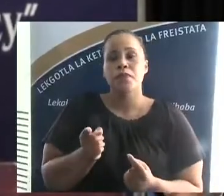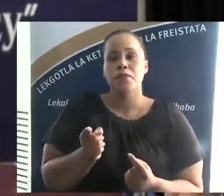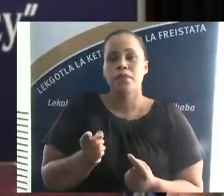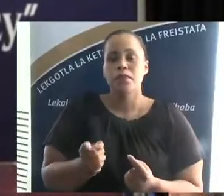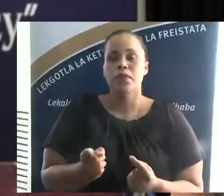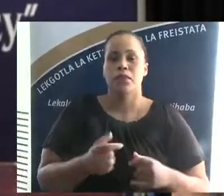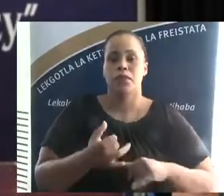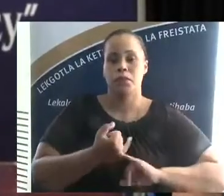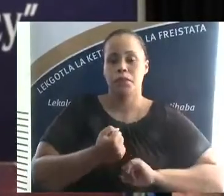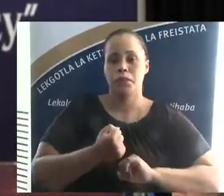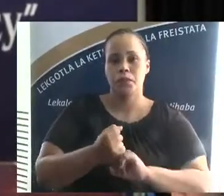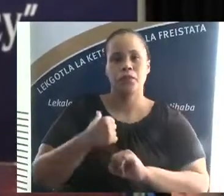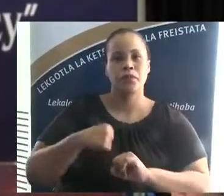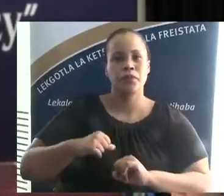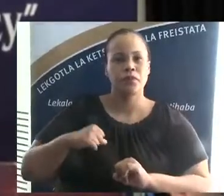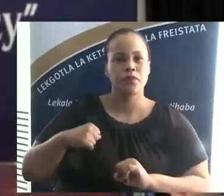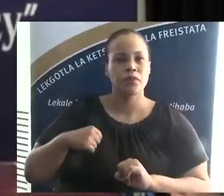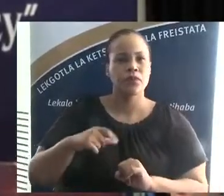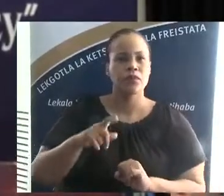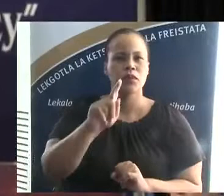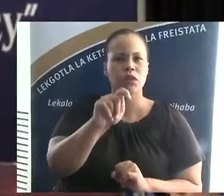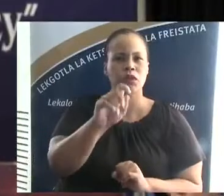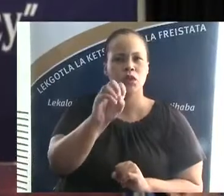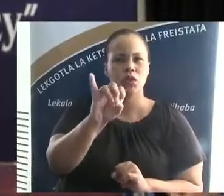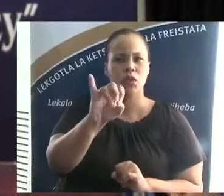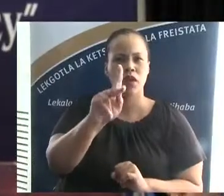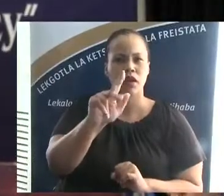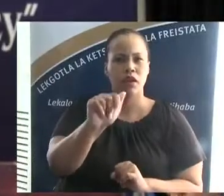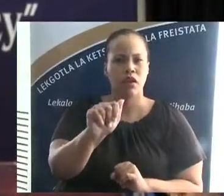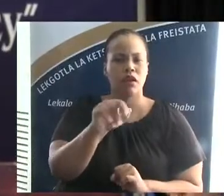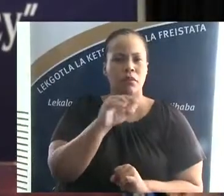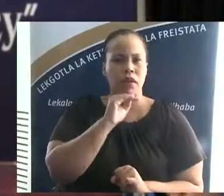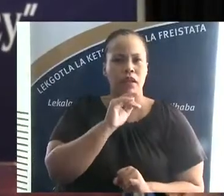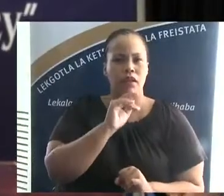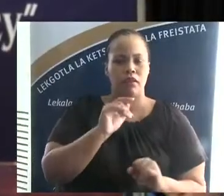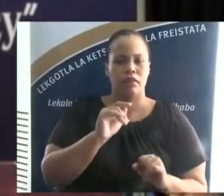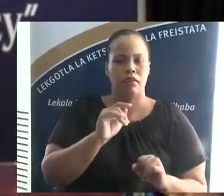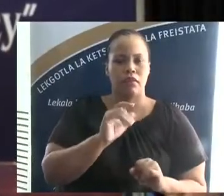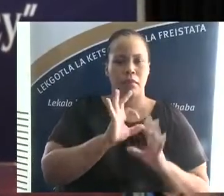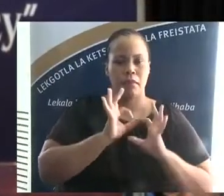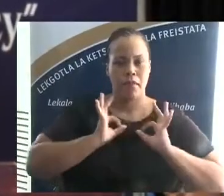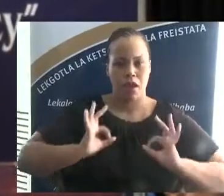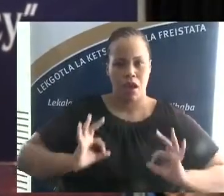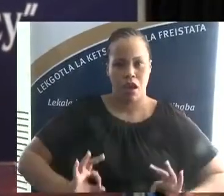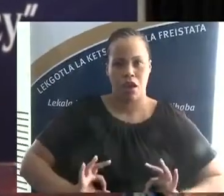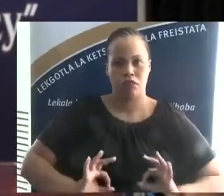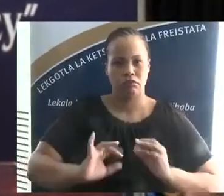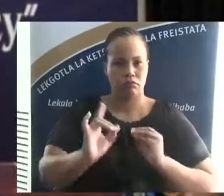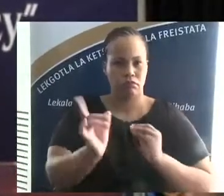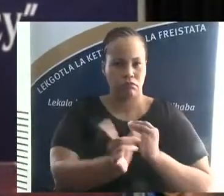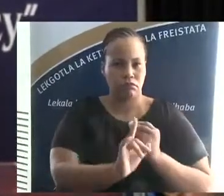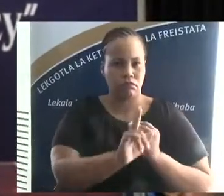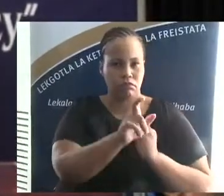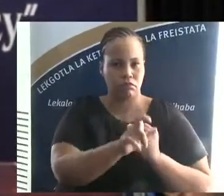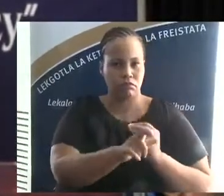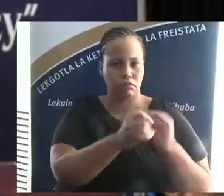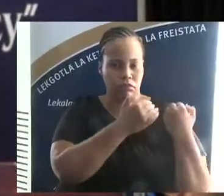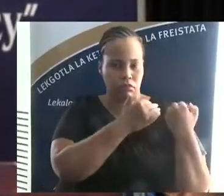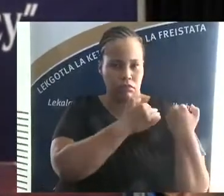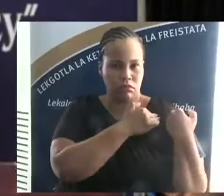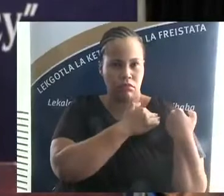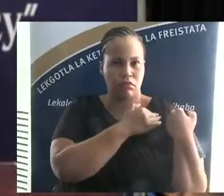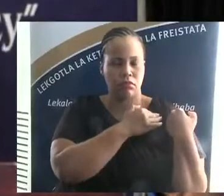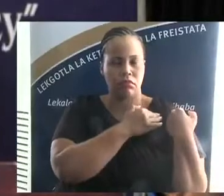troika, and troika is the mayor's chief whips, as well as the speakers, to move to a more